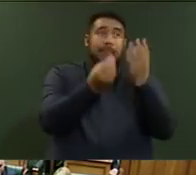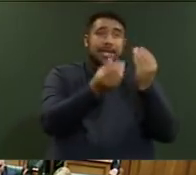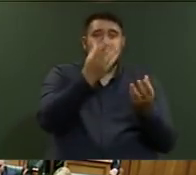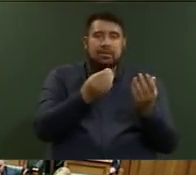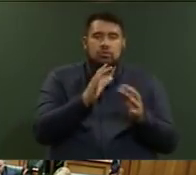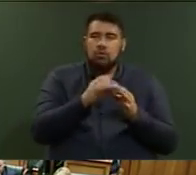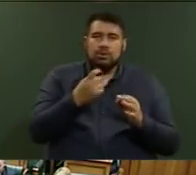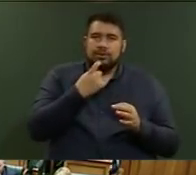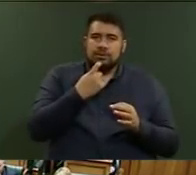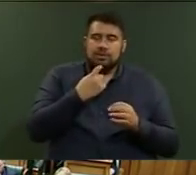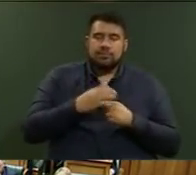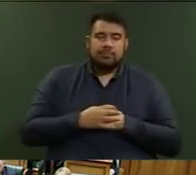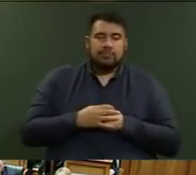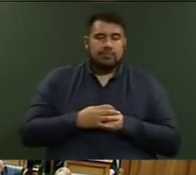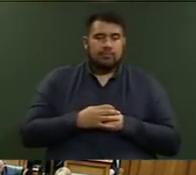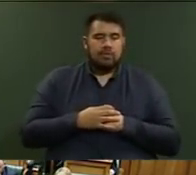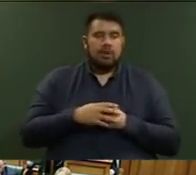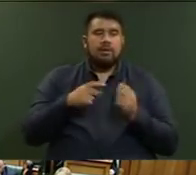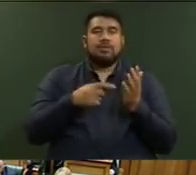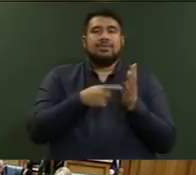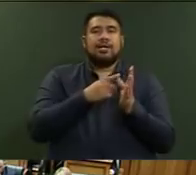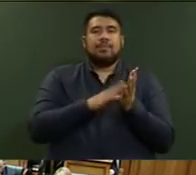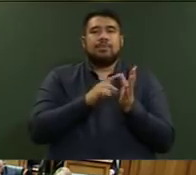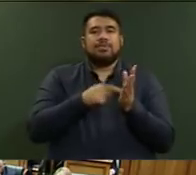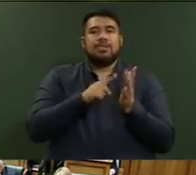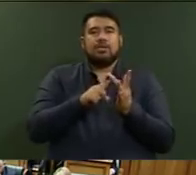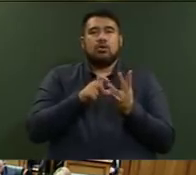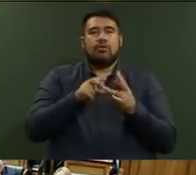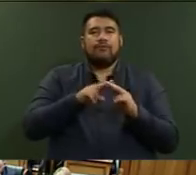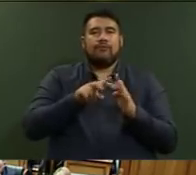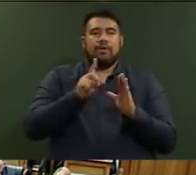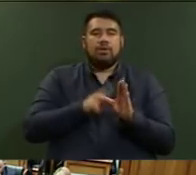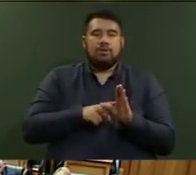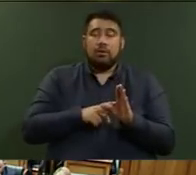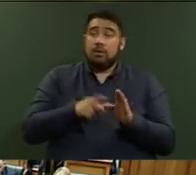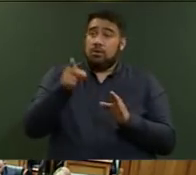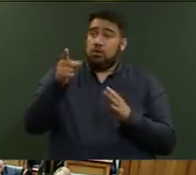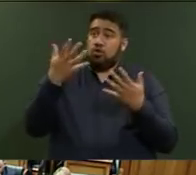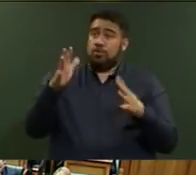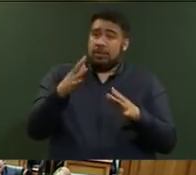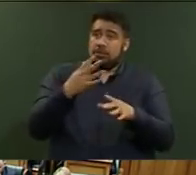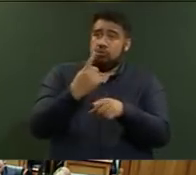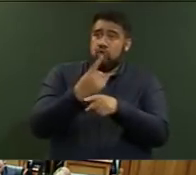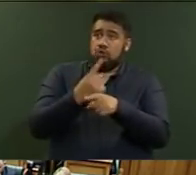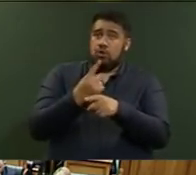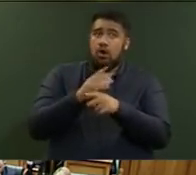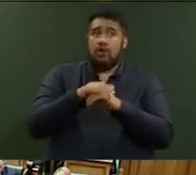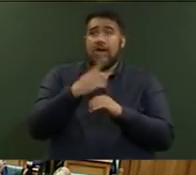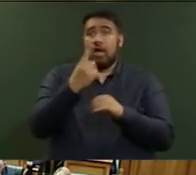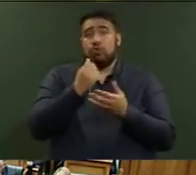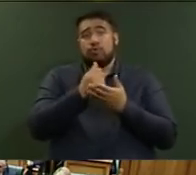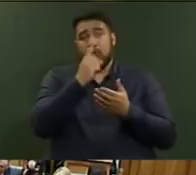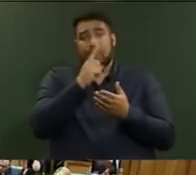Tamati, Coffey. Has the Minister made any other statements recently about supporting people that make